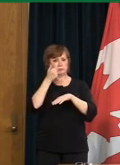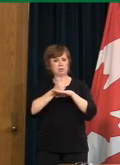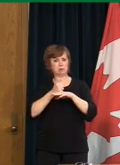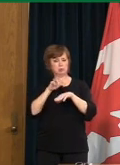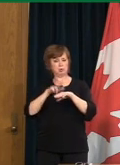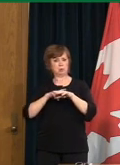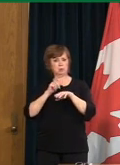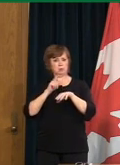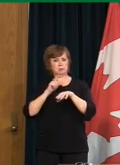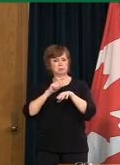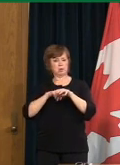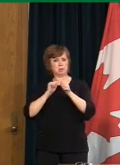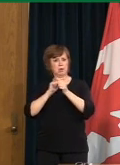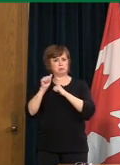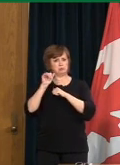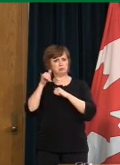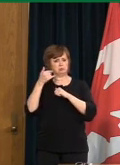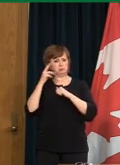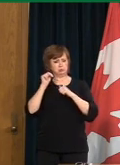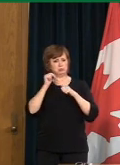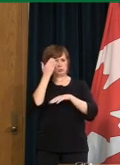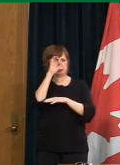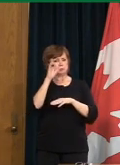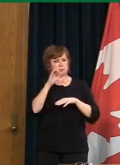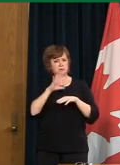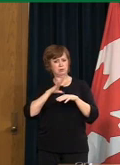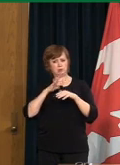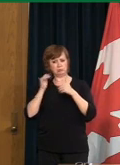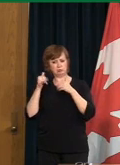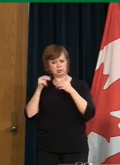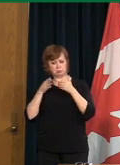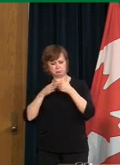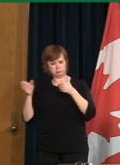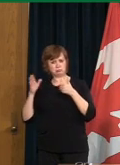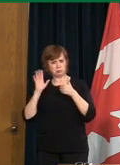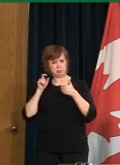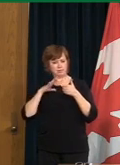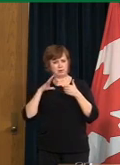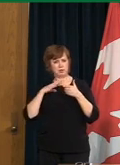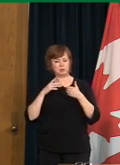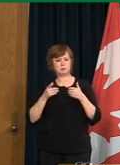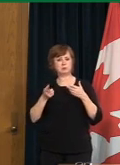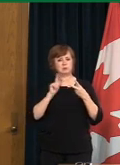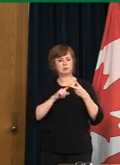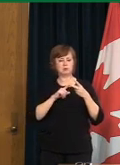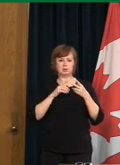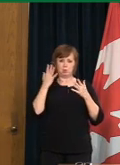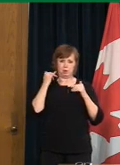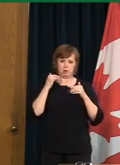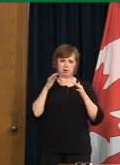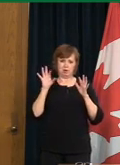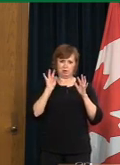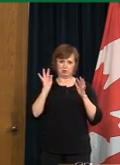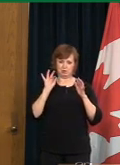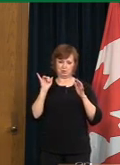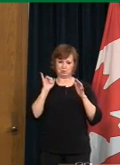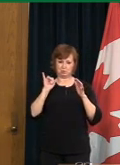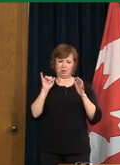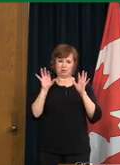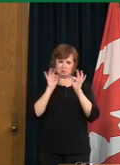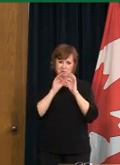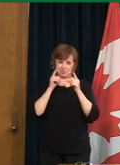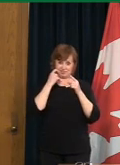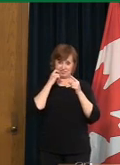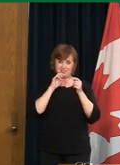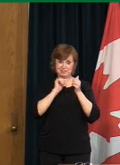we also hope that the measures today, especially the pause for sports teams, will further reduce the importation into schools, so that will